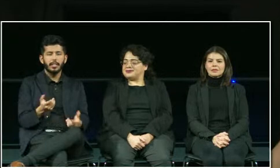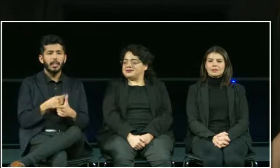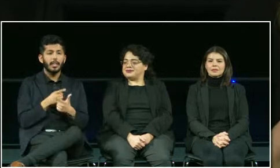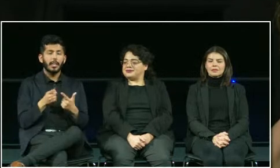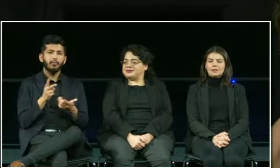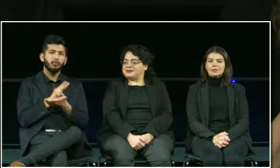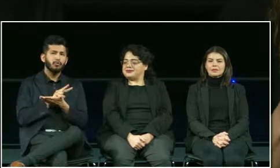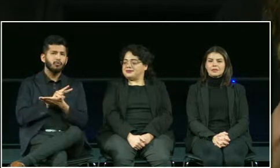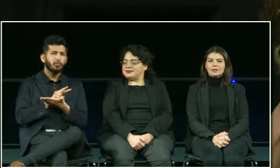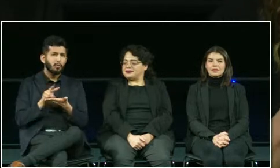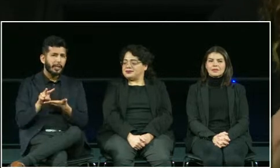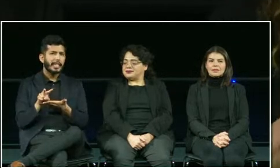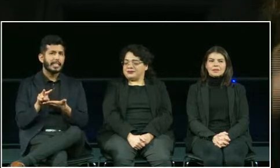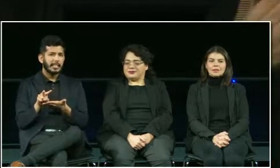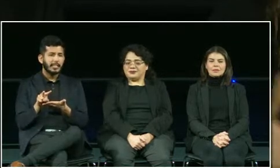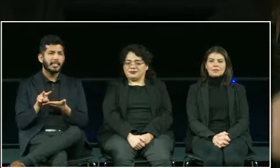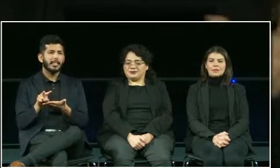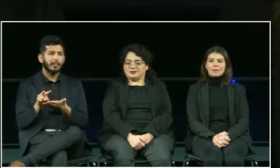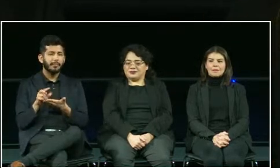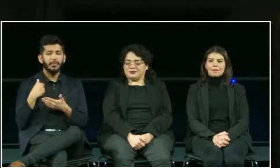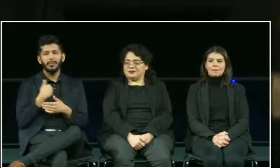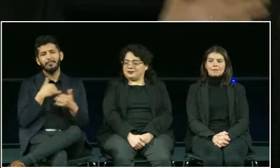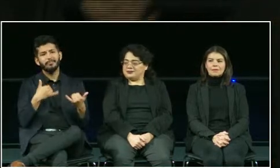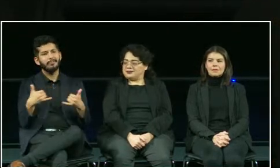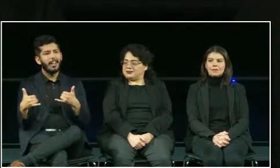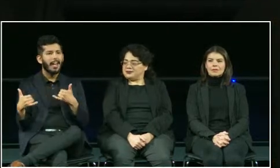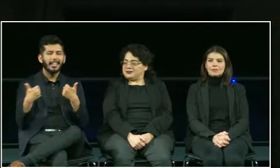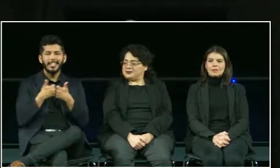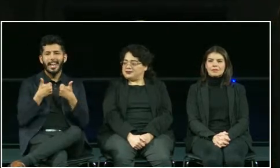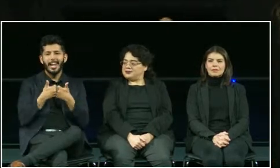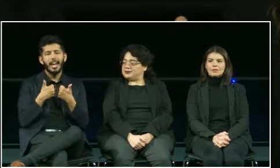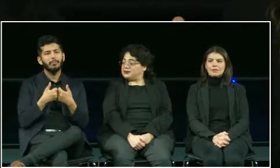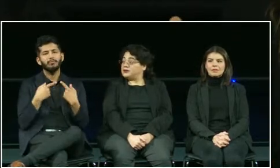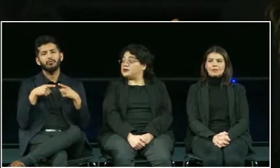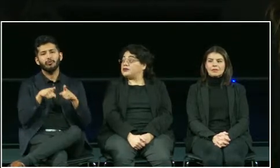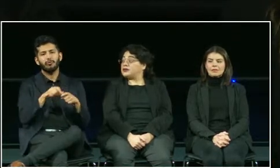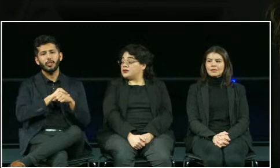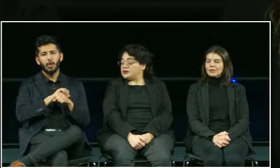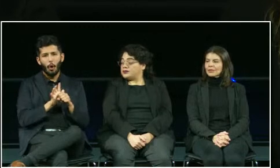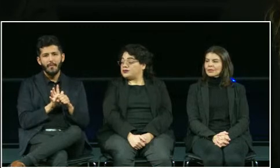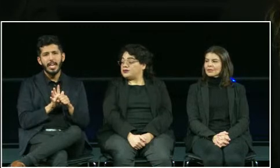we play games. It was COVID time, so